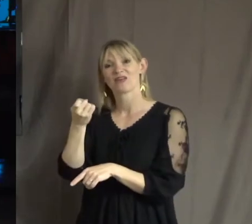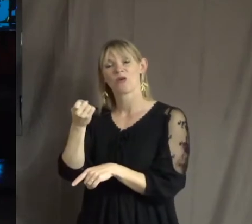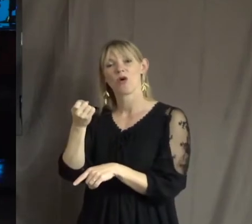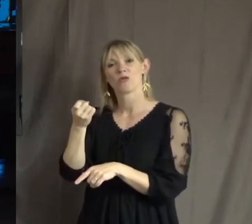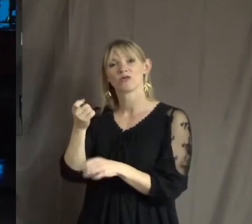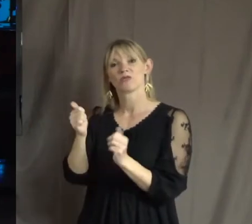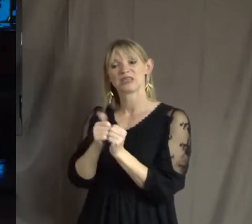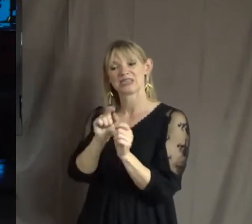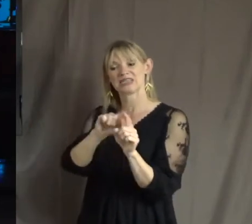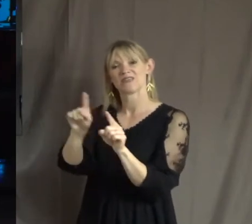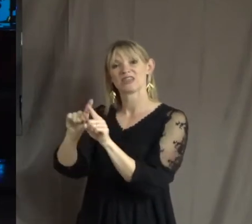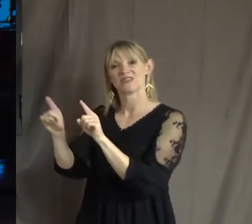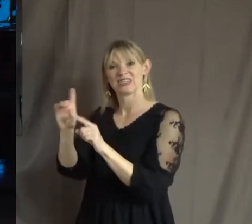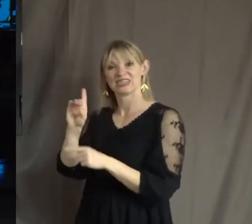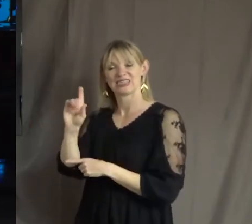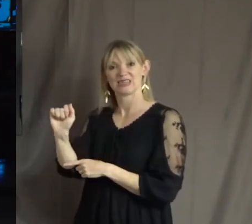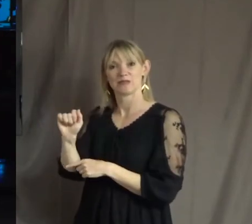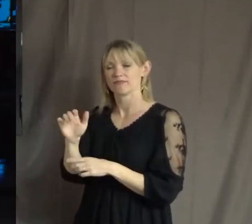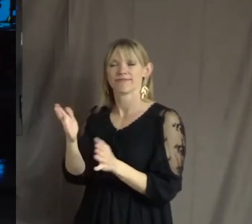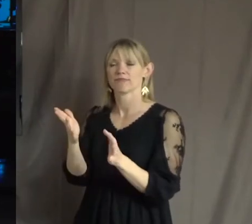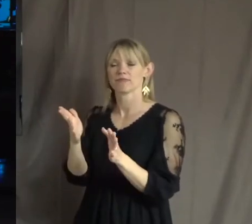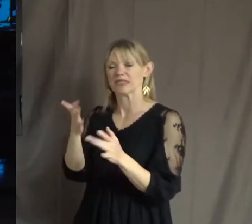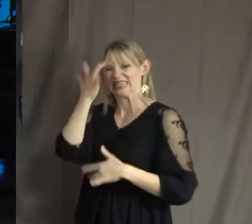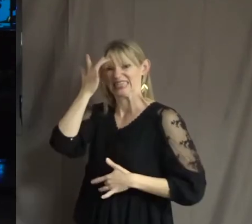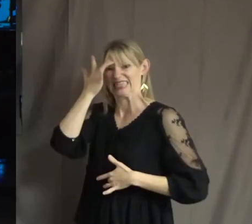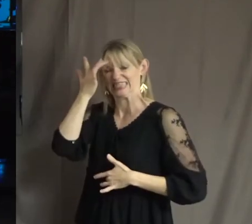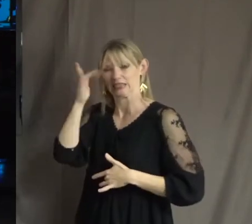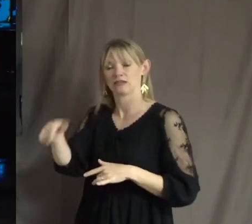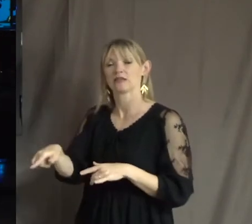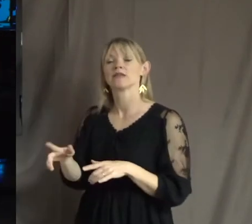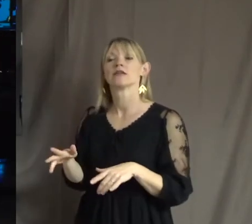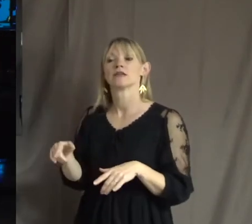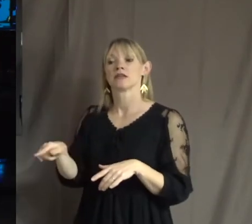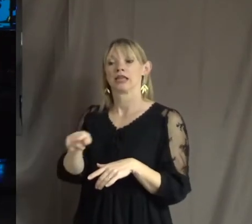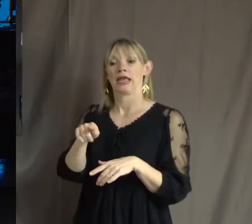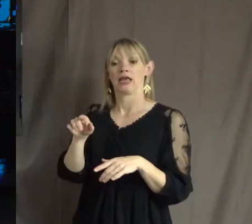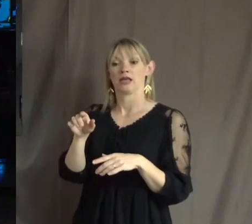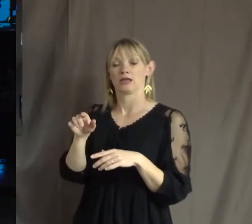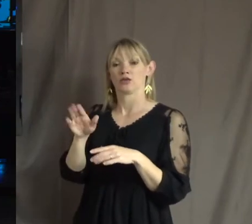things. And they had 2 choices, peace or love,